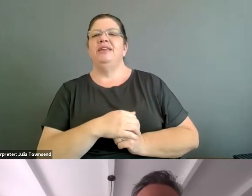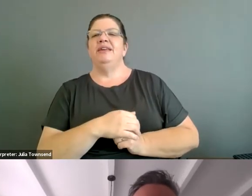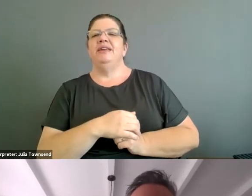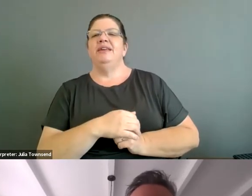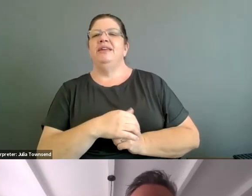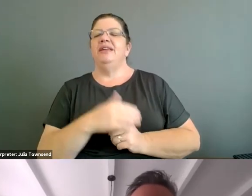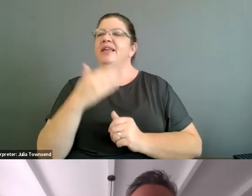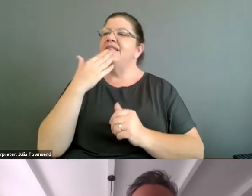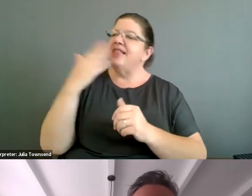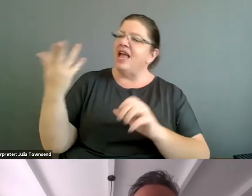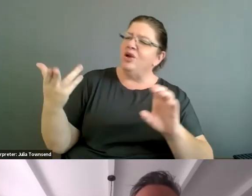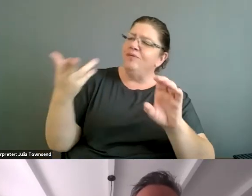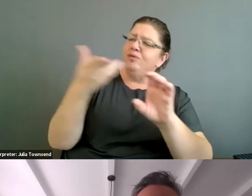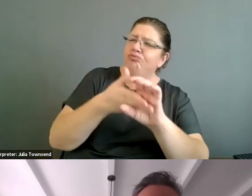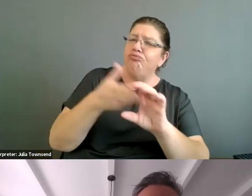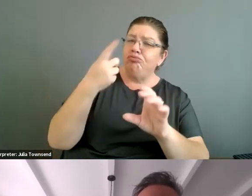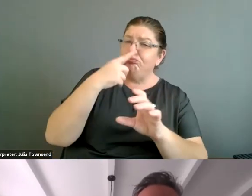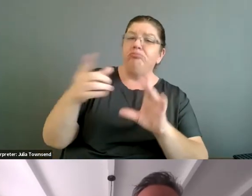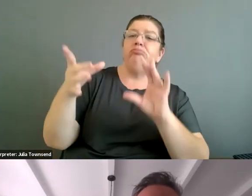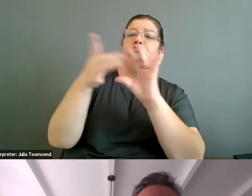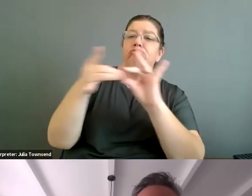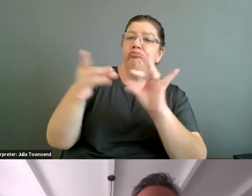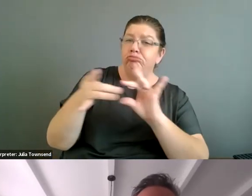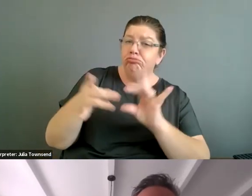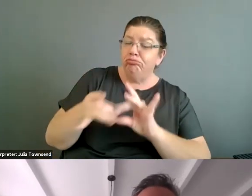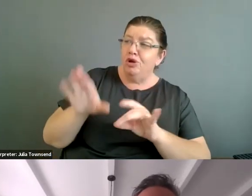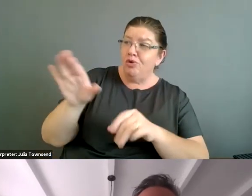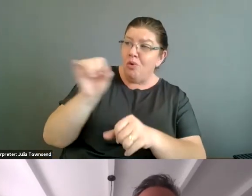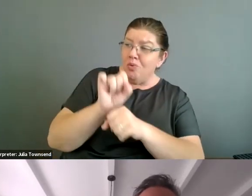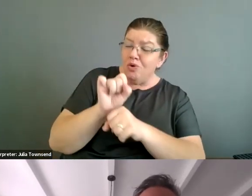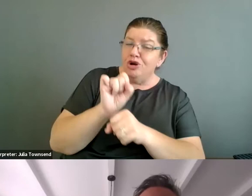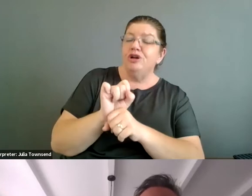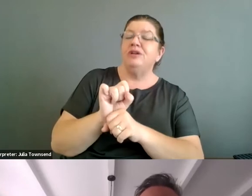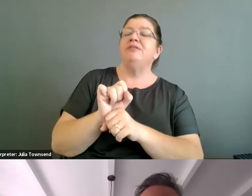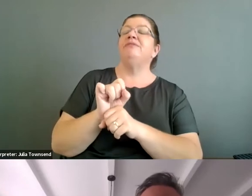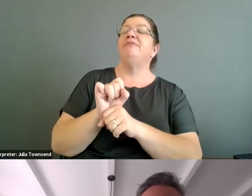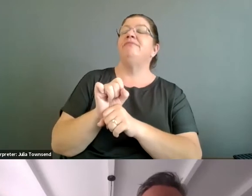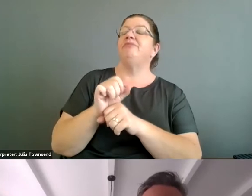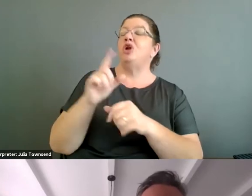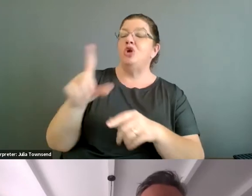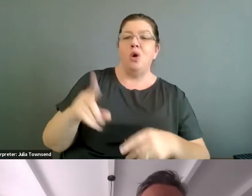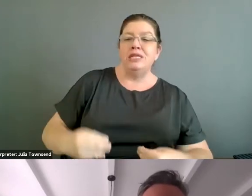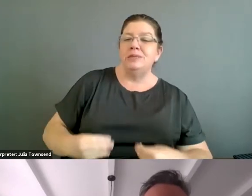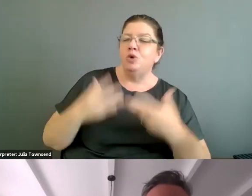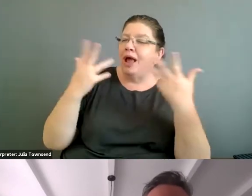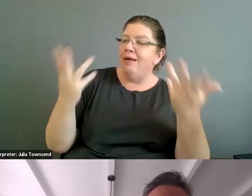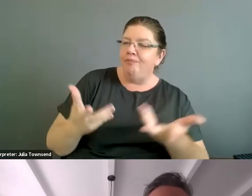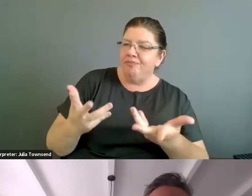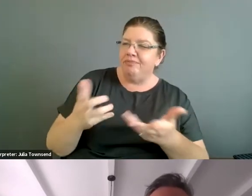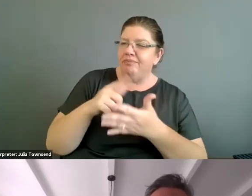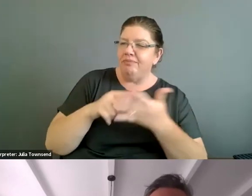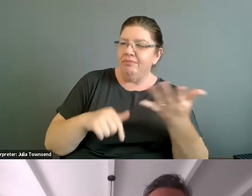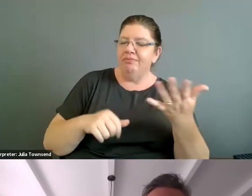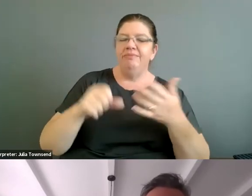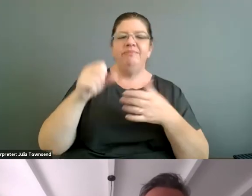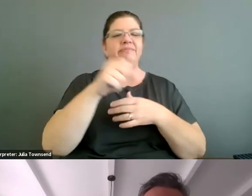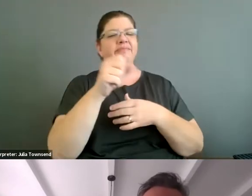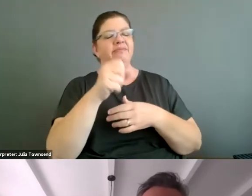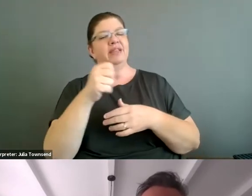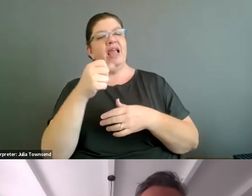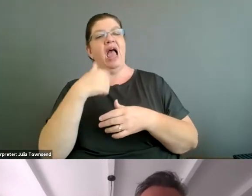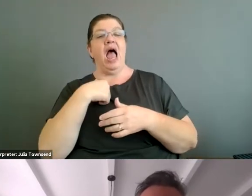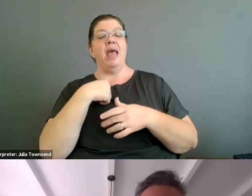Thank you for joining us. So can you tell us a little bit about more about your work, your inspiration? Sure. I'm a graphic